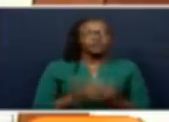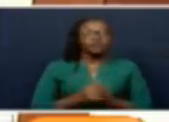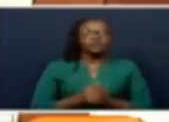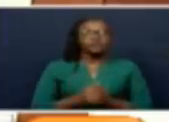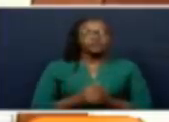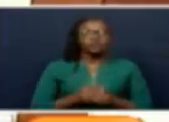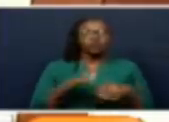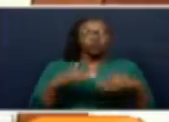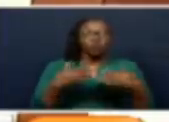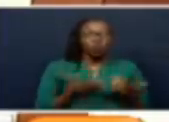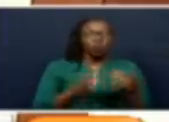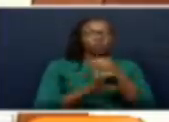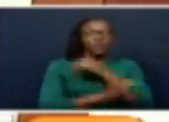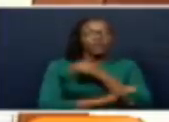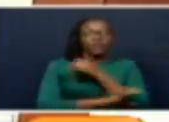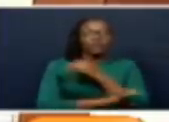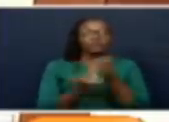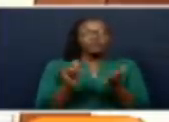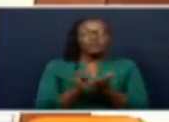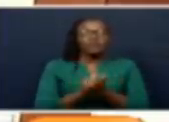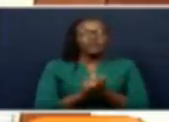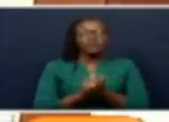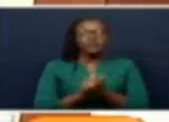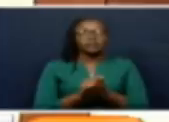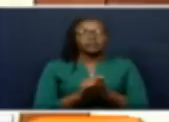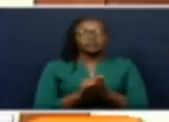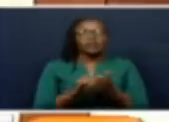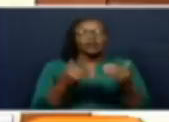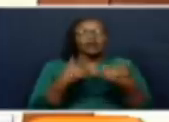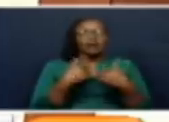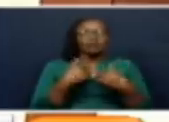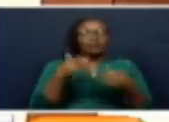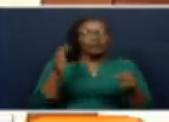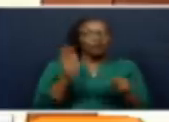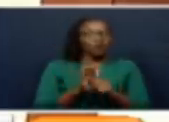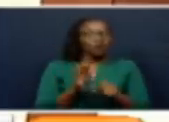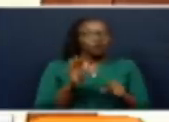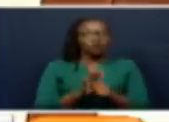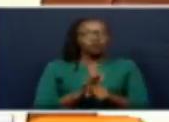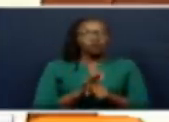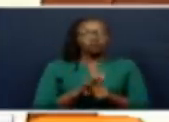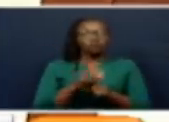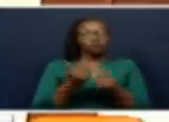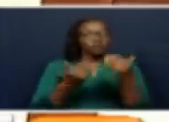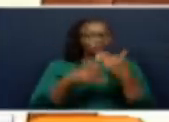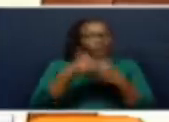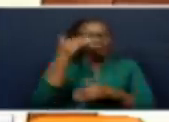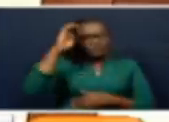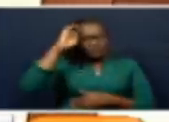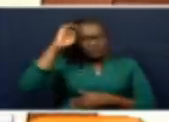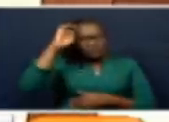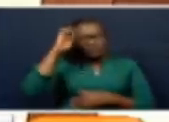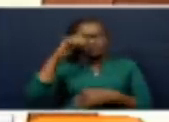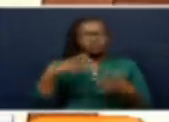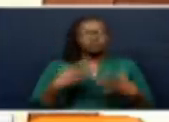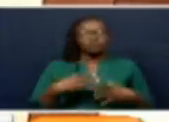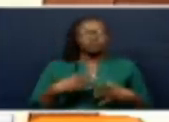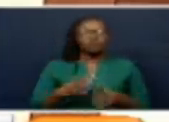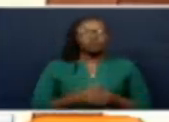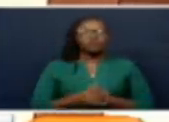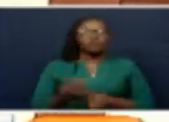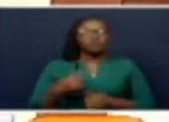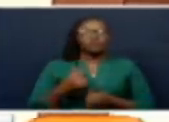or a country that hosts a lot of academicians. We